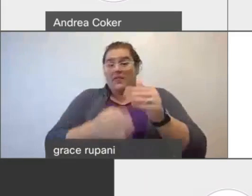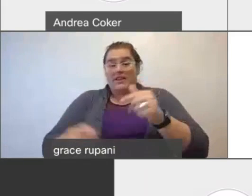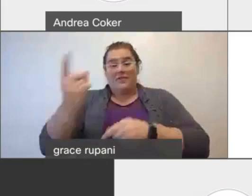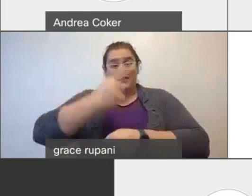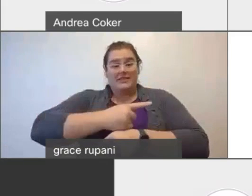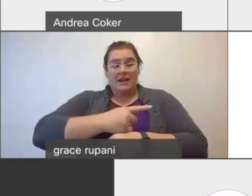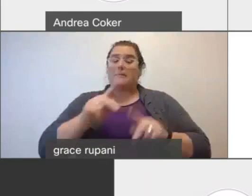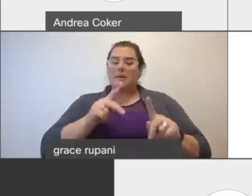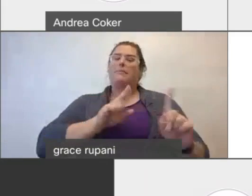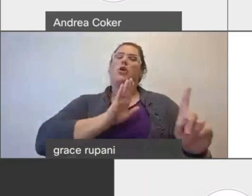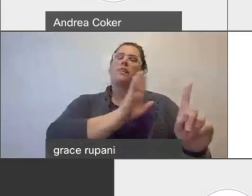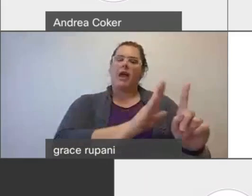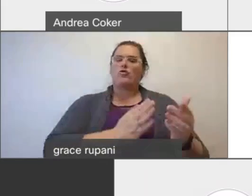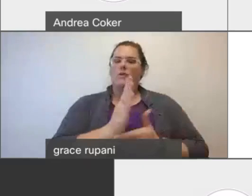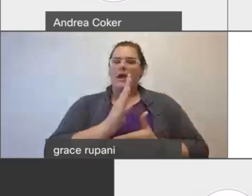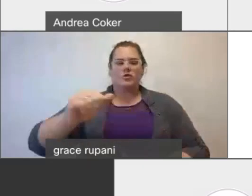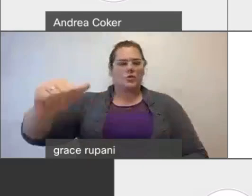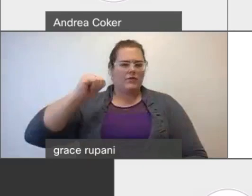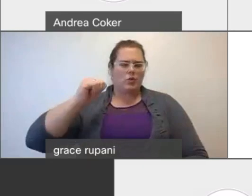refuse. And,